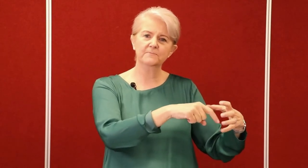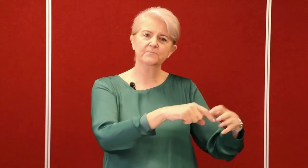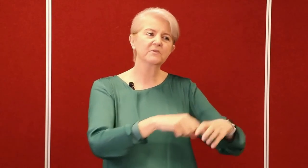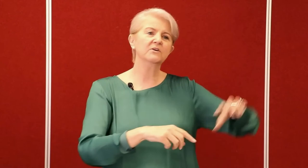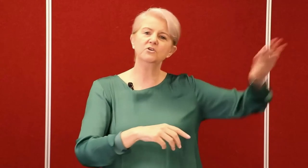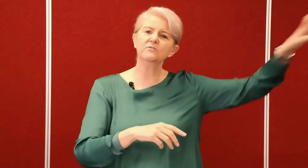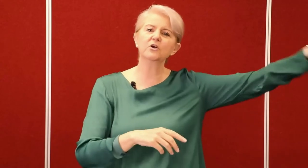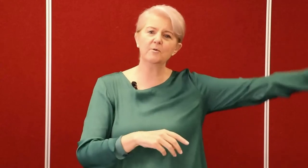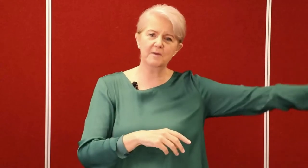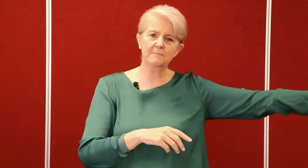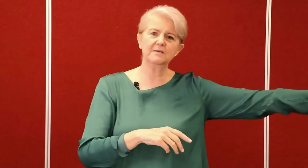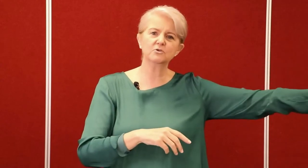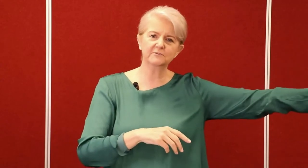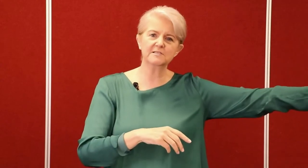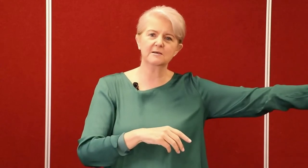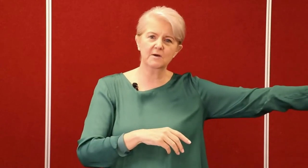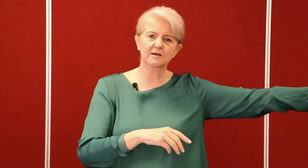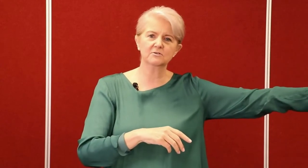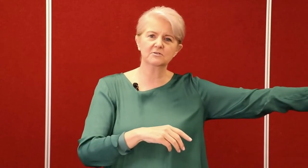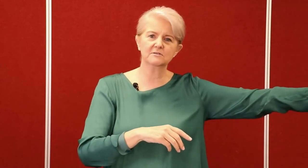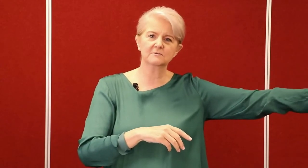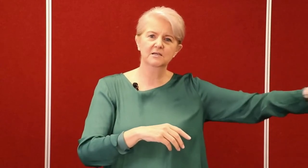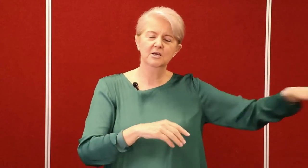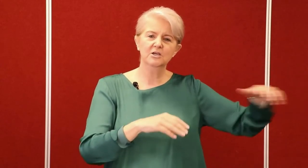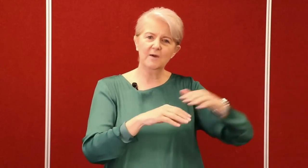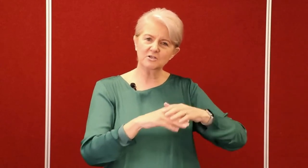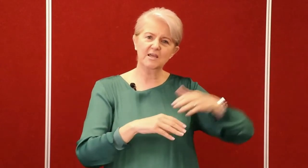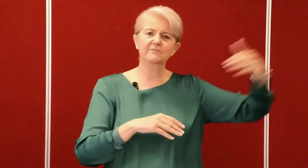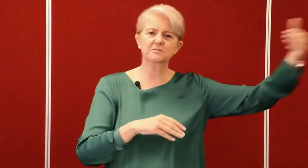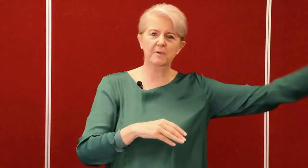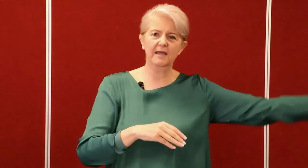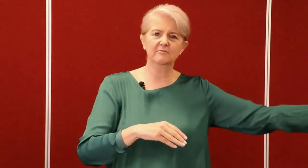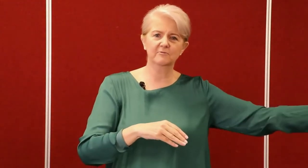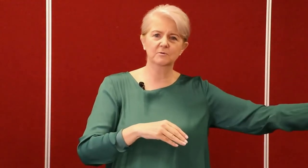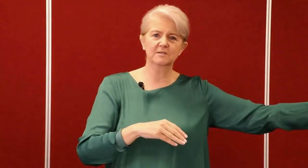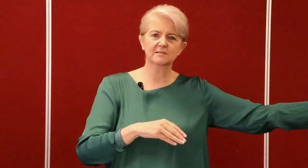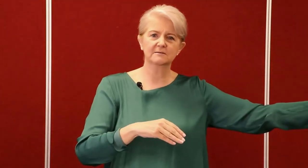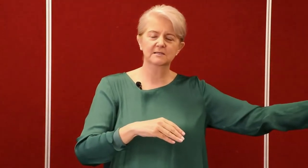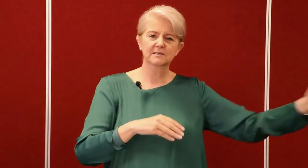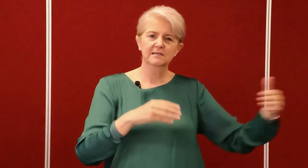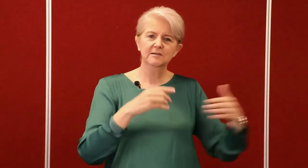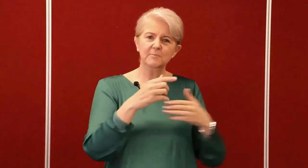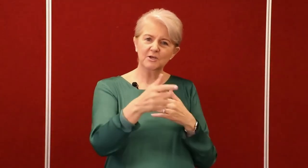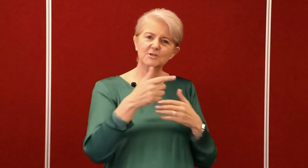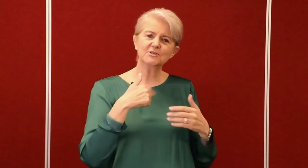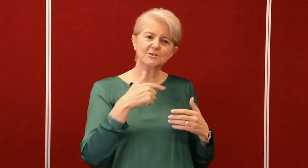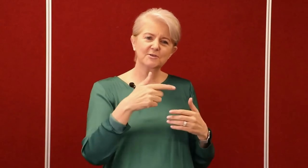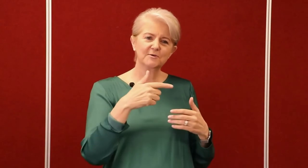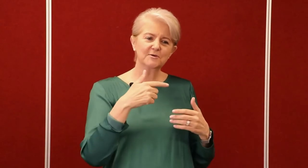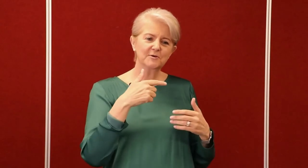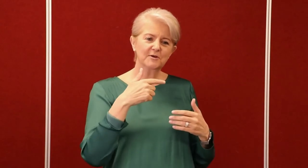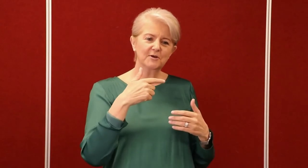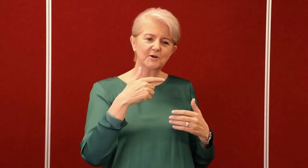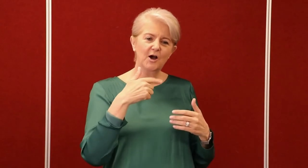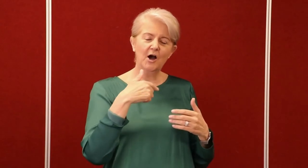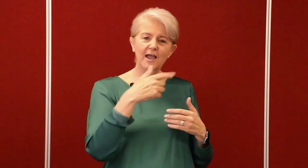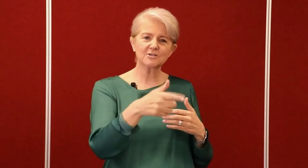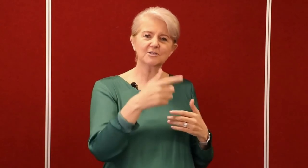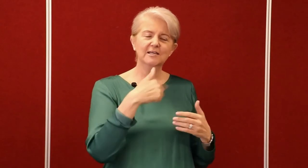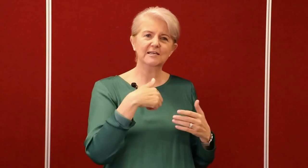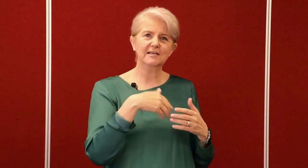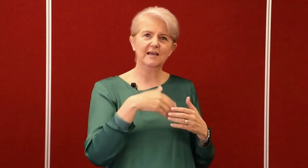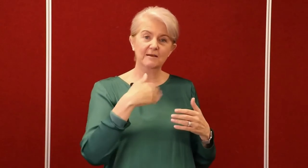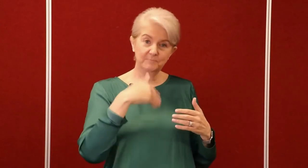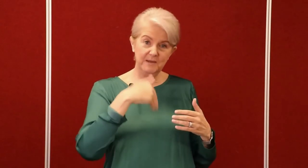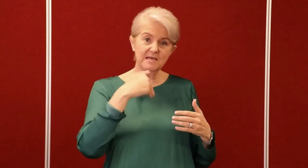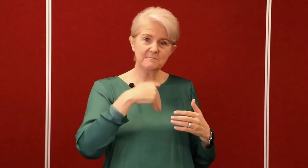mentor, then you've got to go be a mentor for someone else. You actually have to pay it forward. Because I